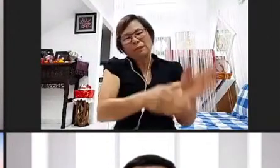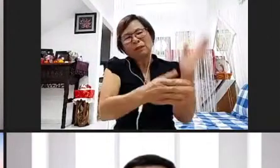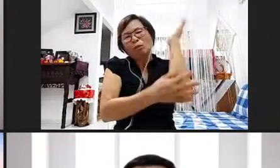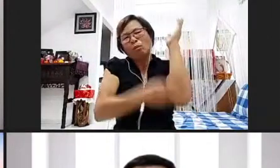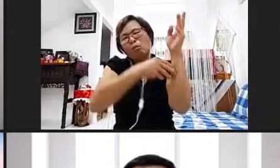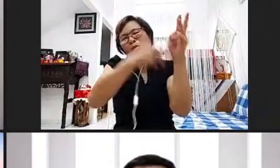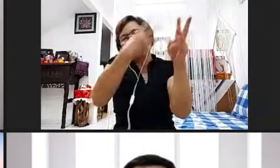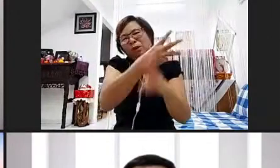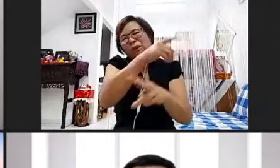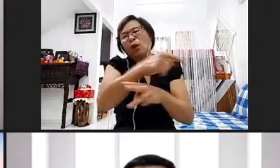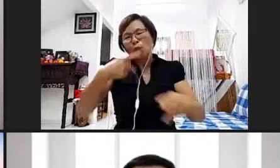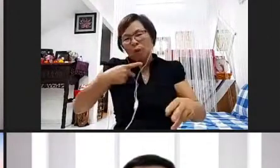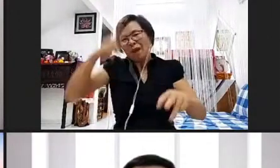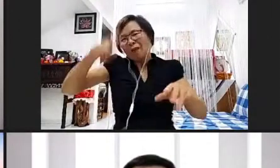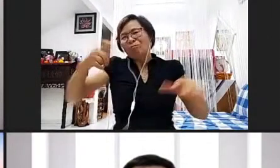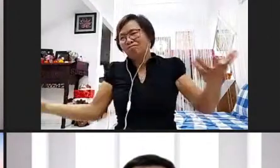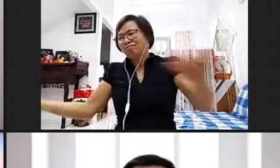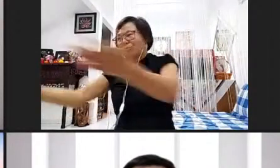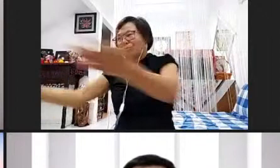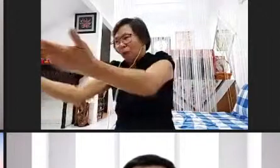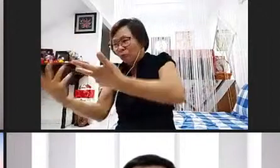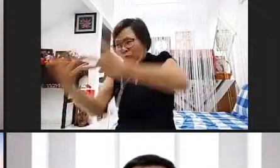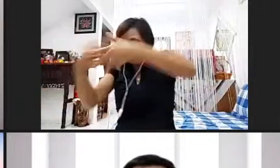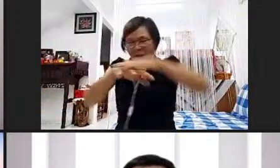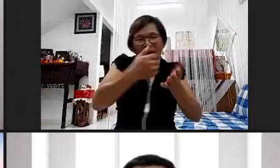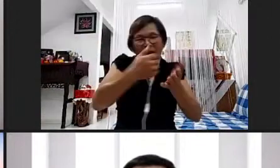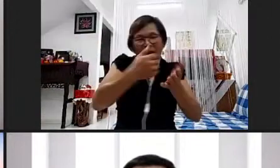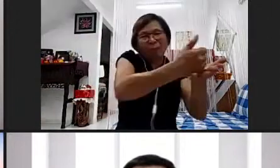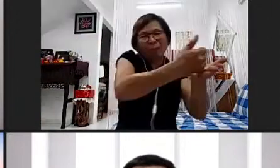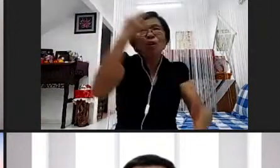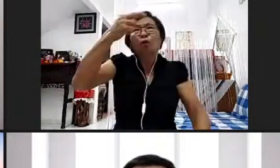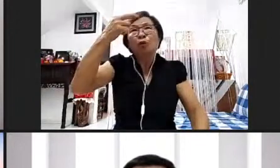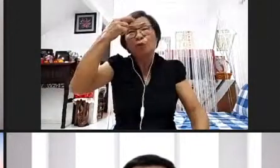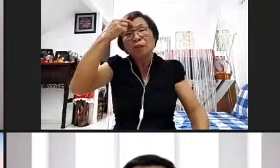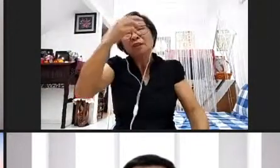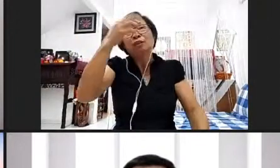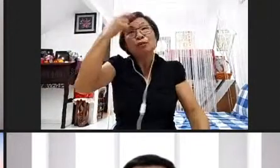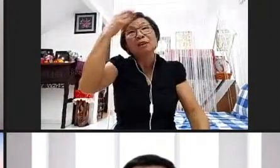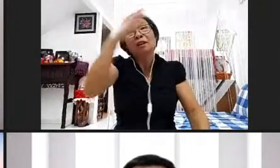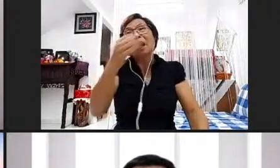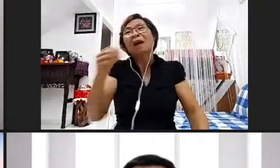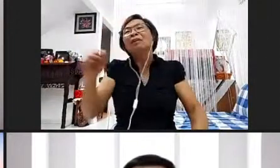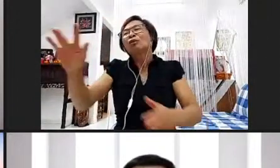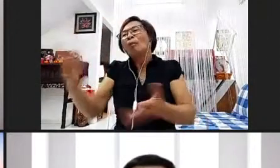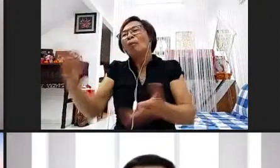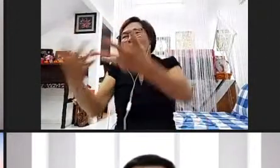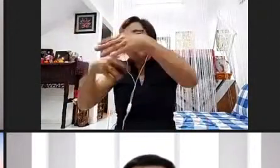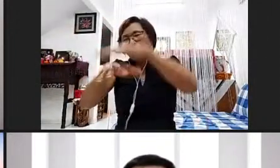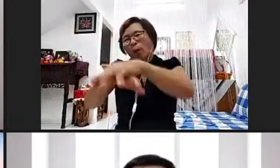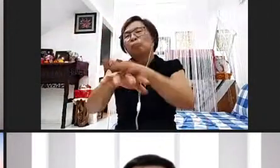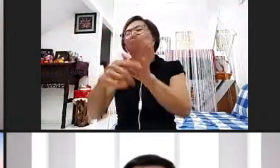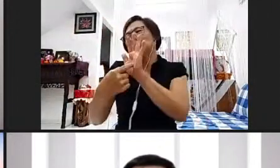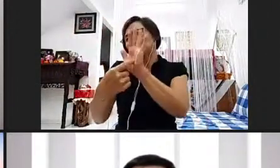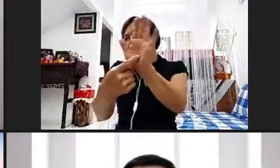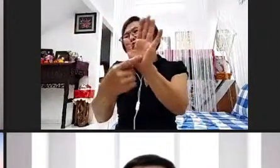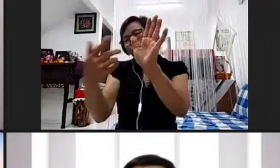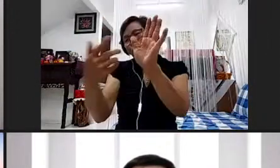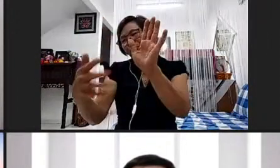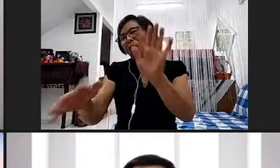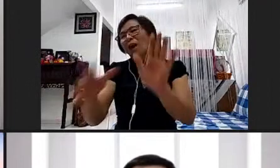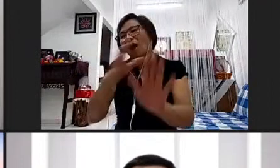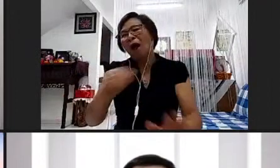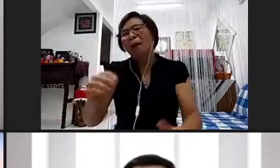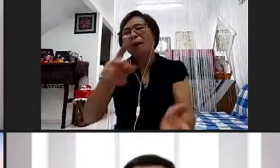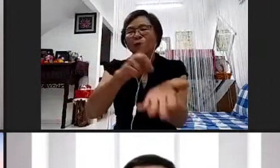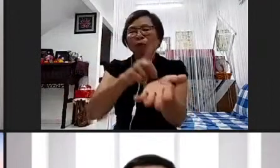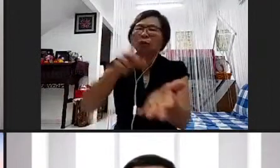is also proven that actually reason and compassion working together. He has shown us that. And also Dr.